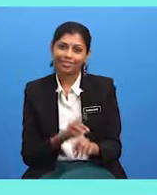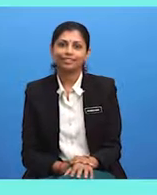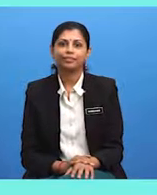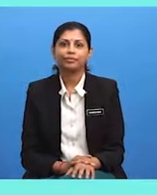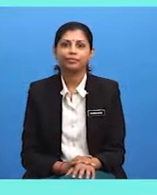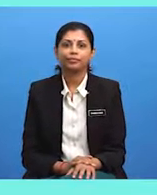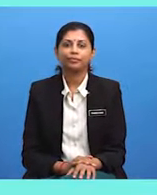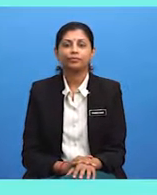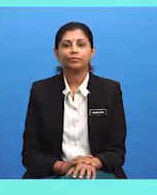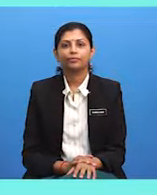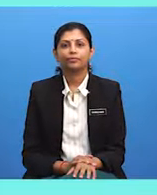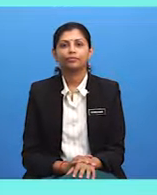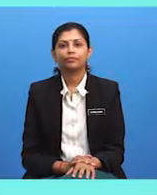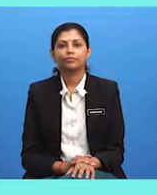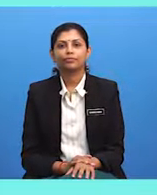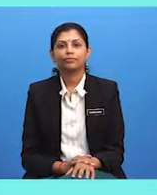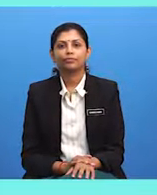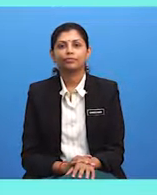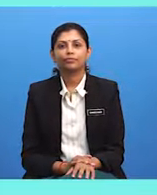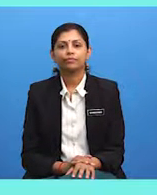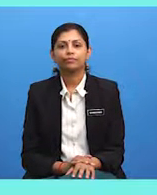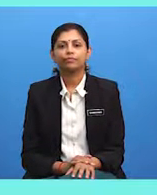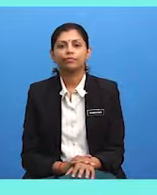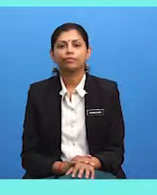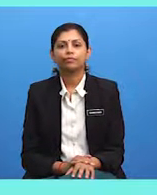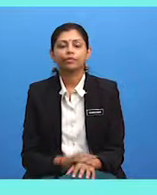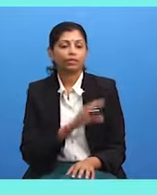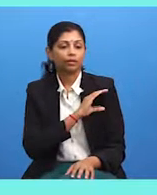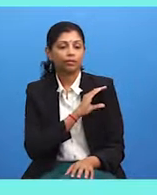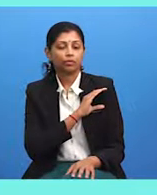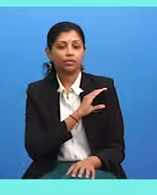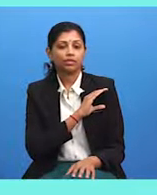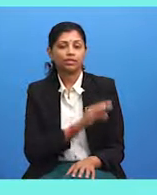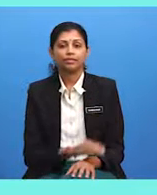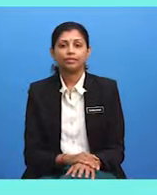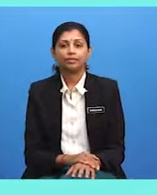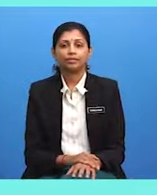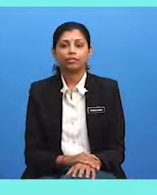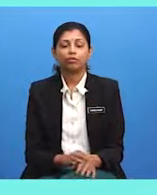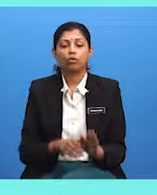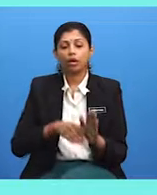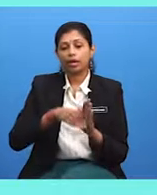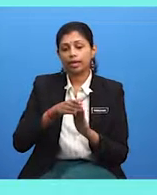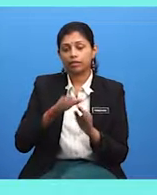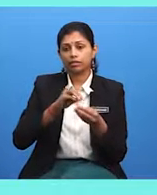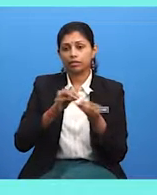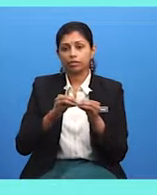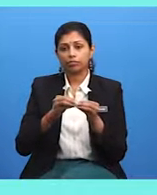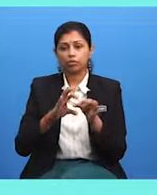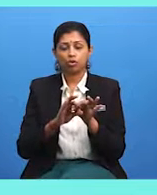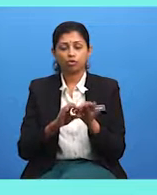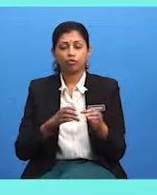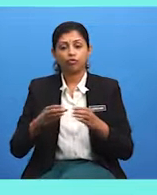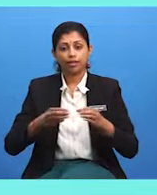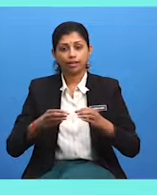answers. The police are anticipating a higher volume of traffic as people are taking